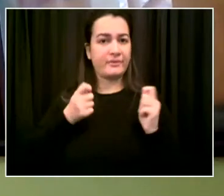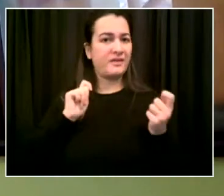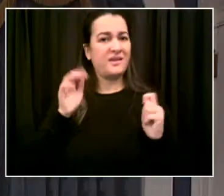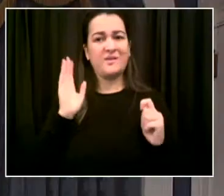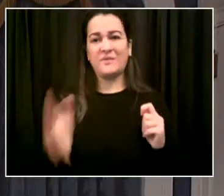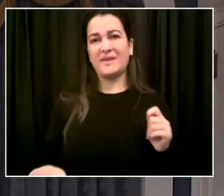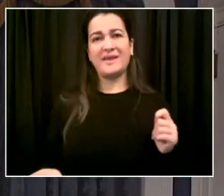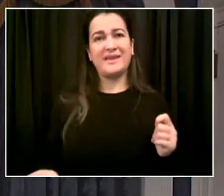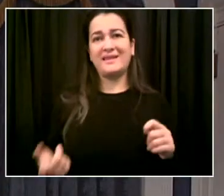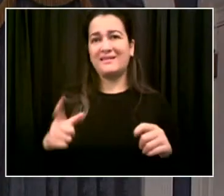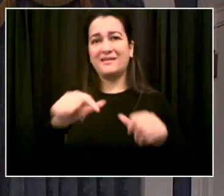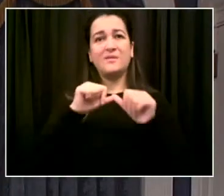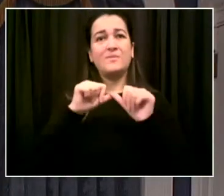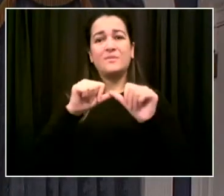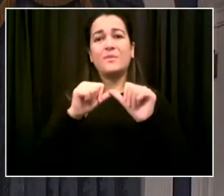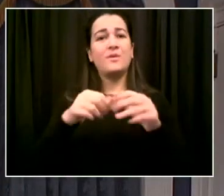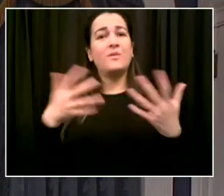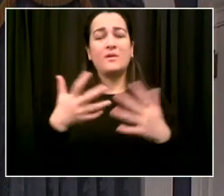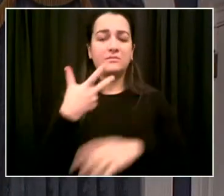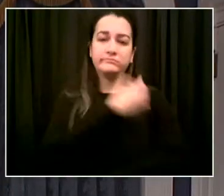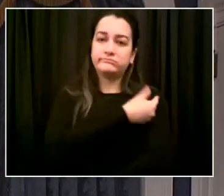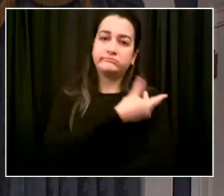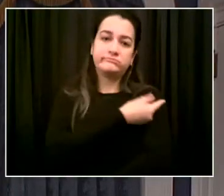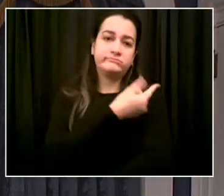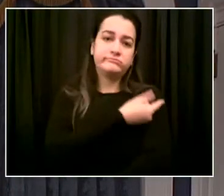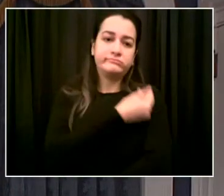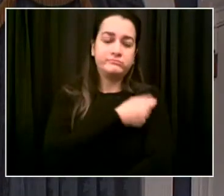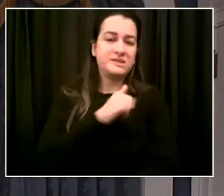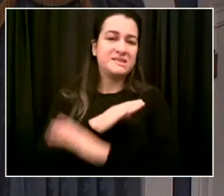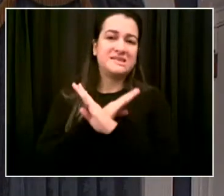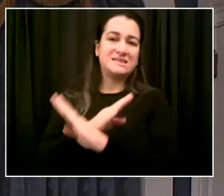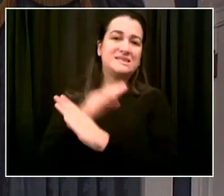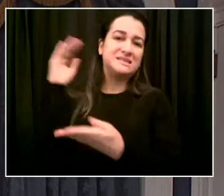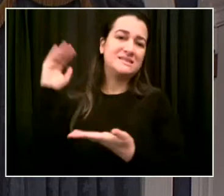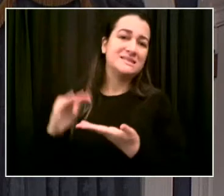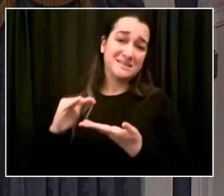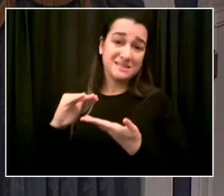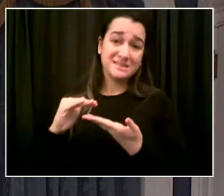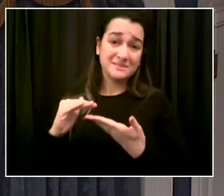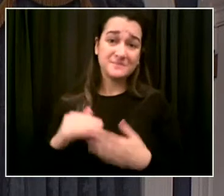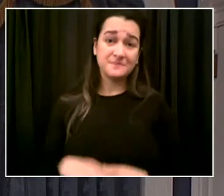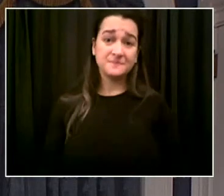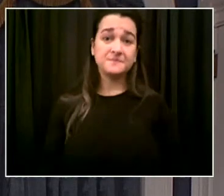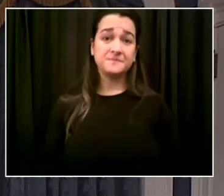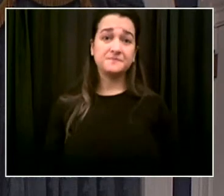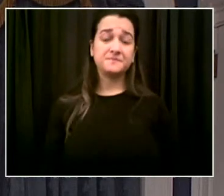Thank you. Okay. We'll go back to Juliet from 1010 Wins.